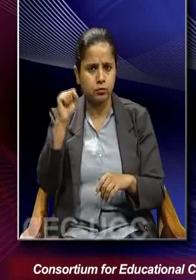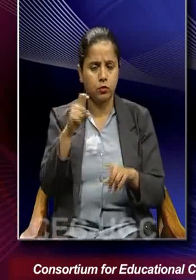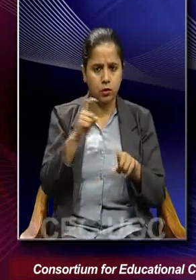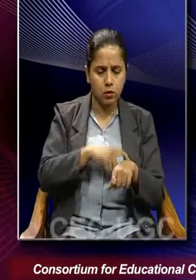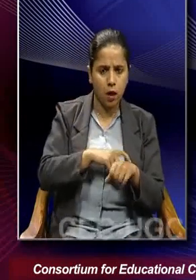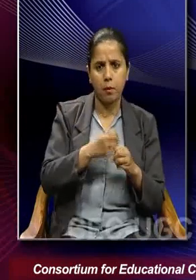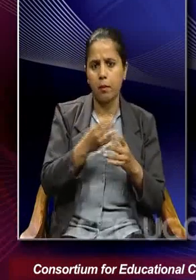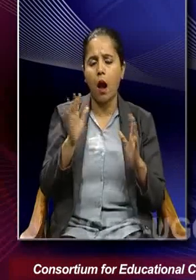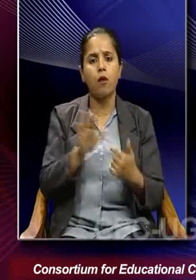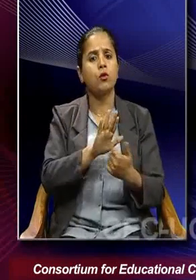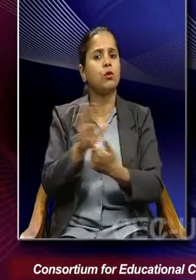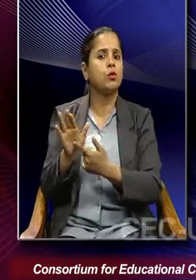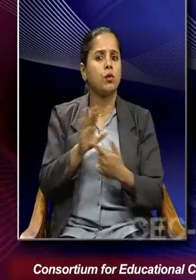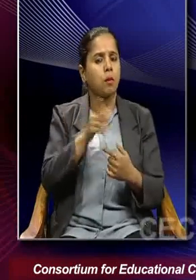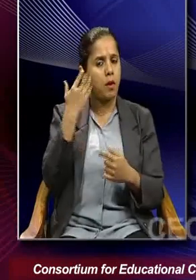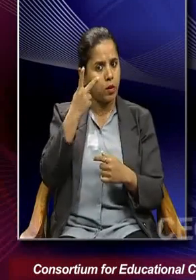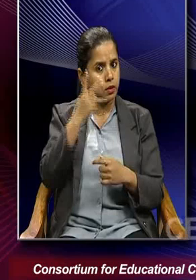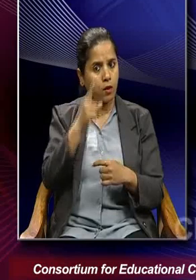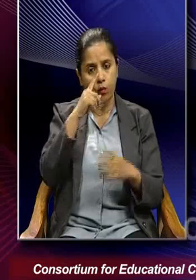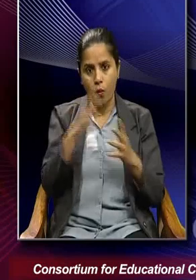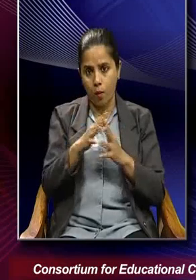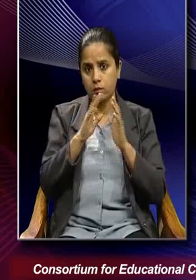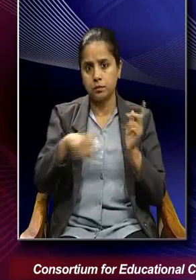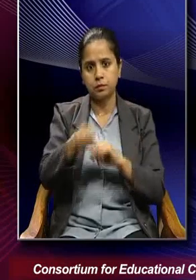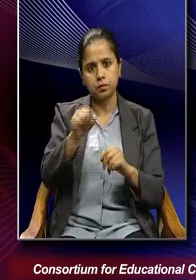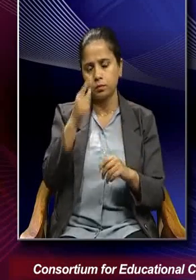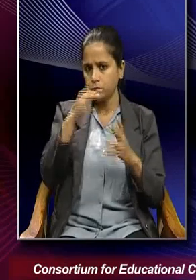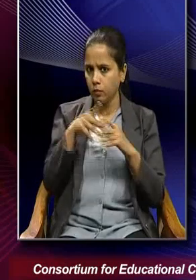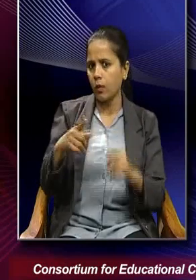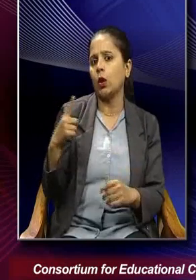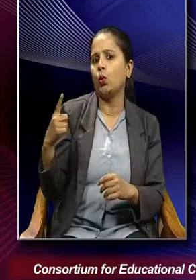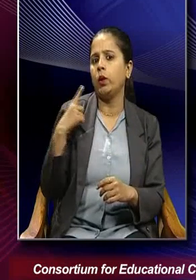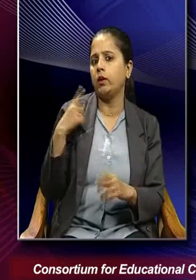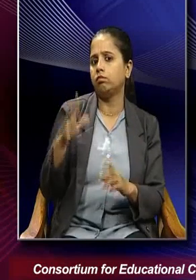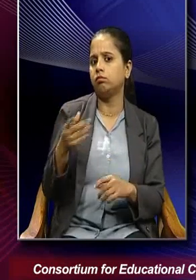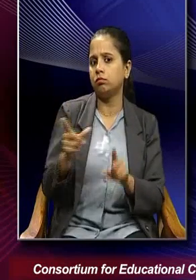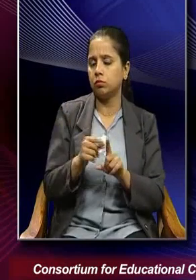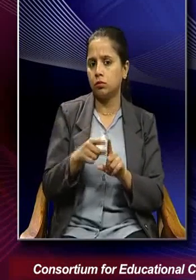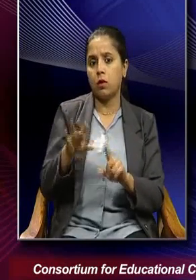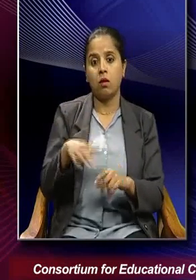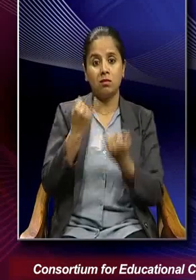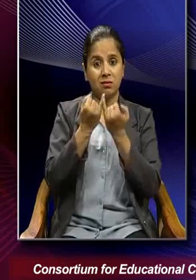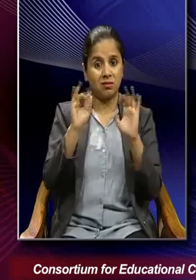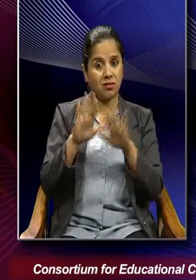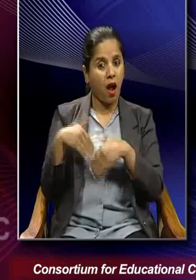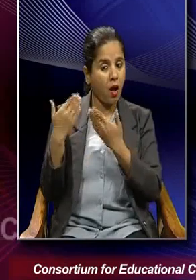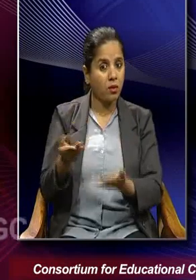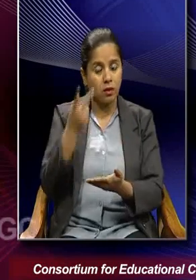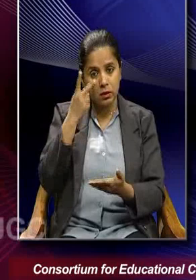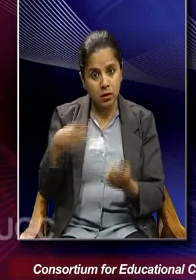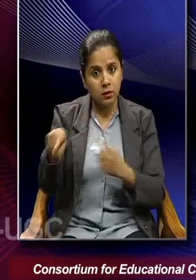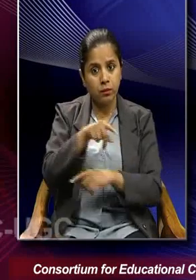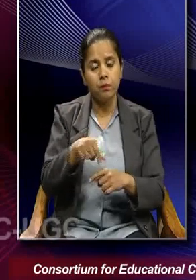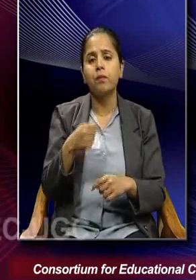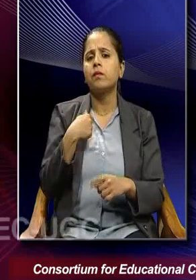they have been undertaken by the women leaders, especially after independence. And